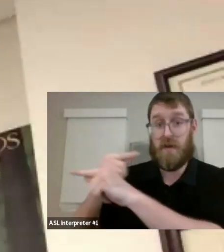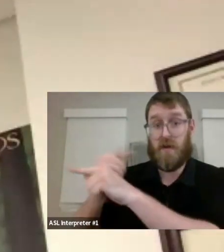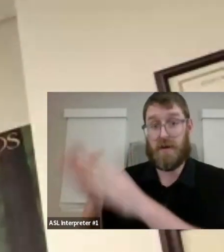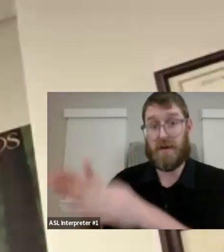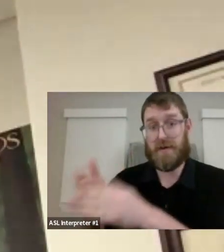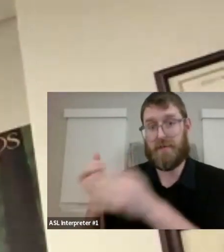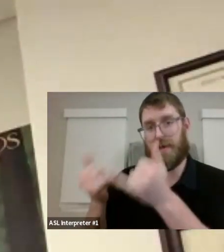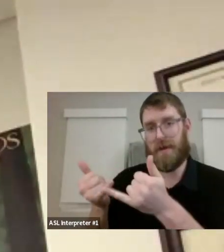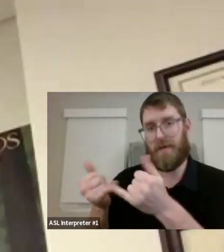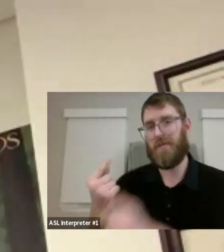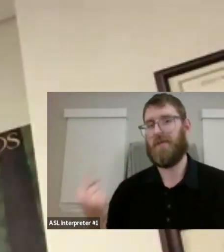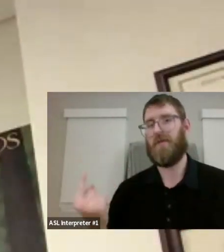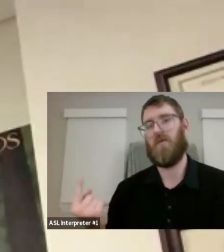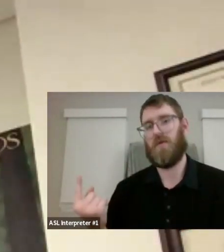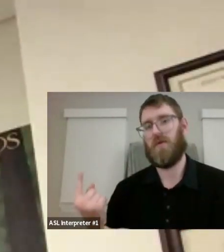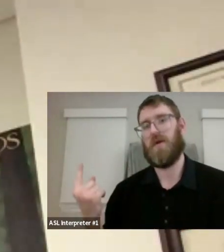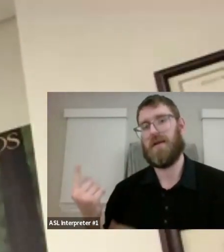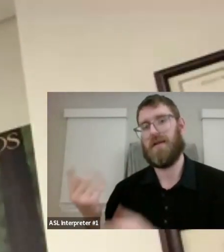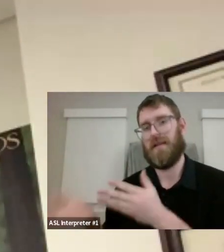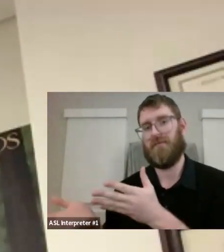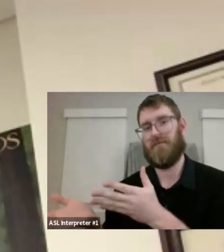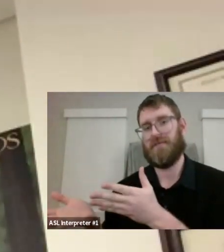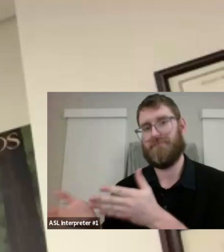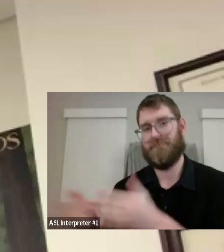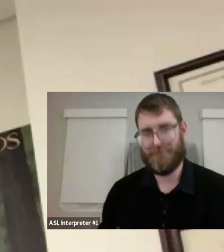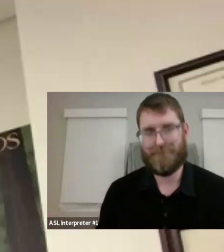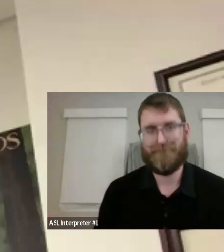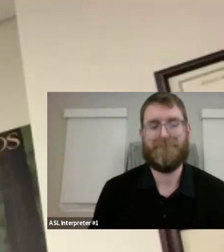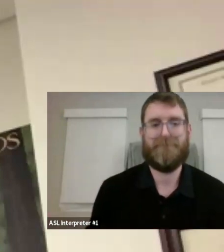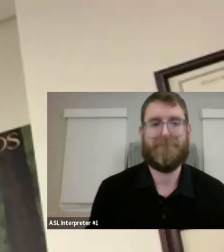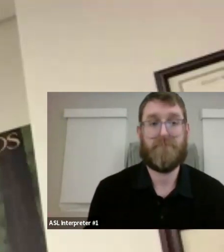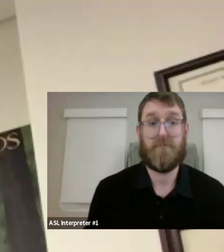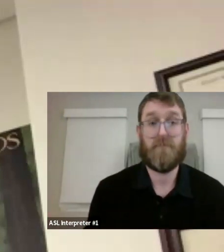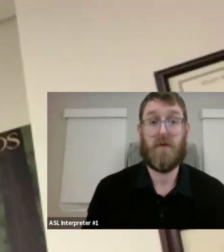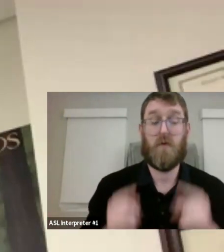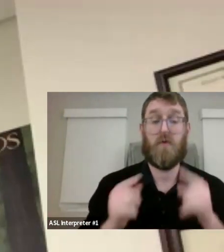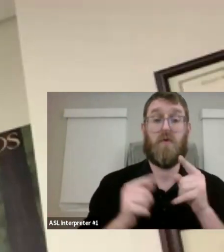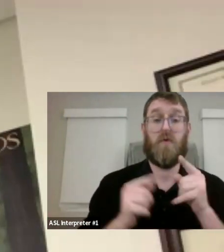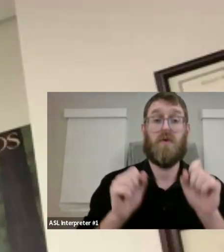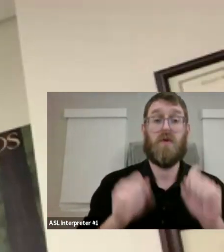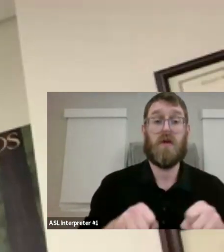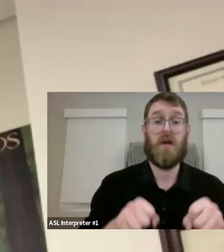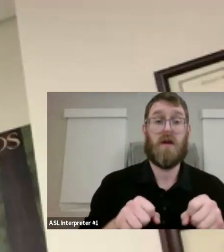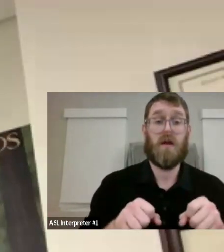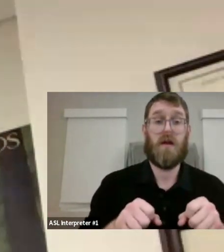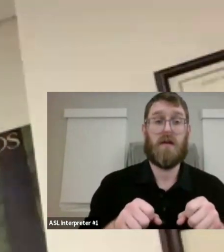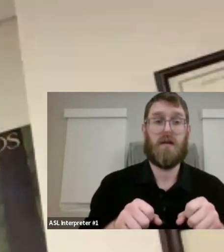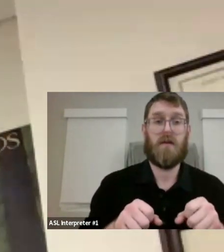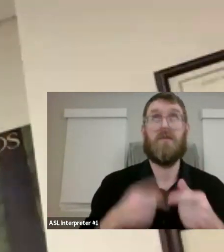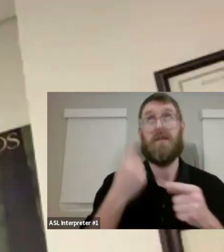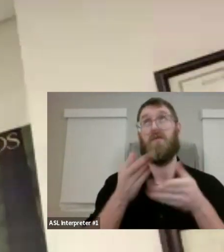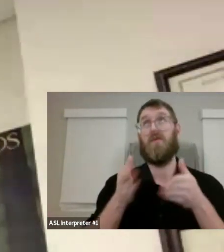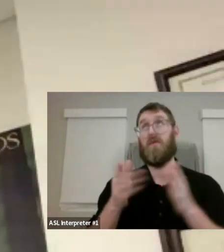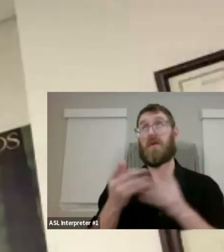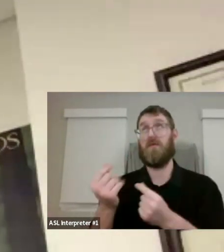only guardian. You can put Now, so that's one way of doing it. Another way is you can put in